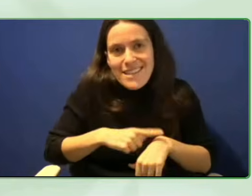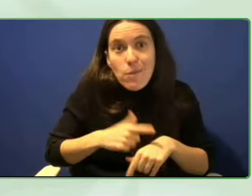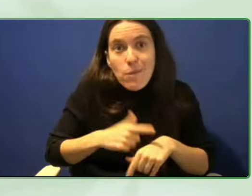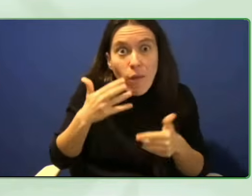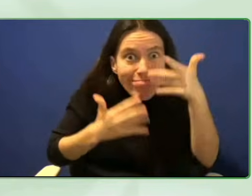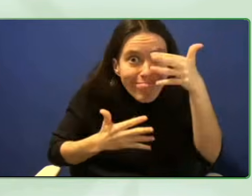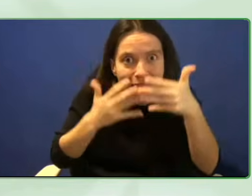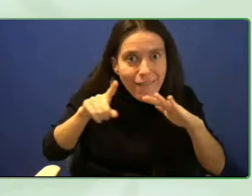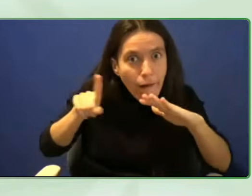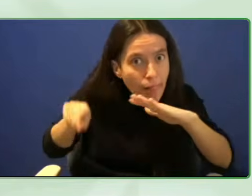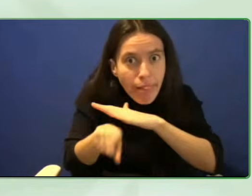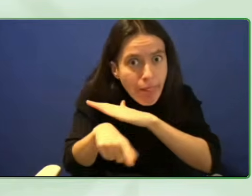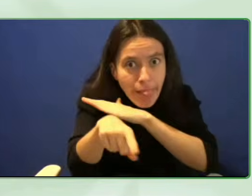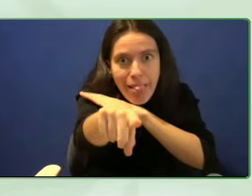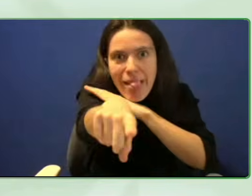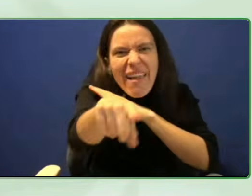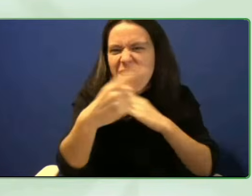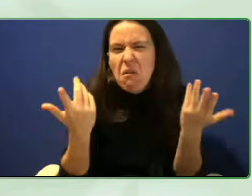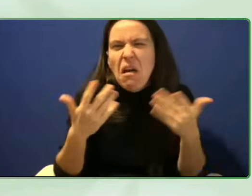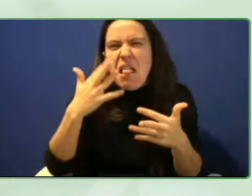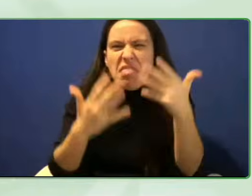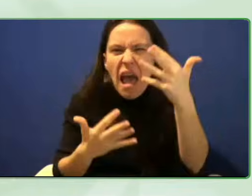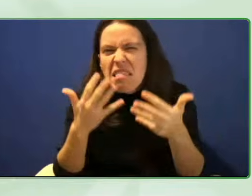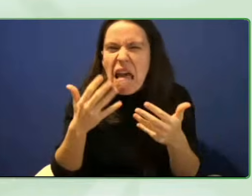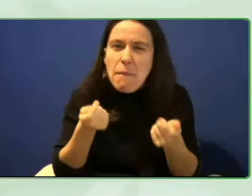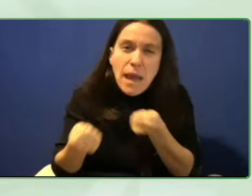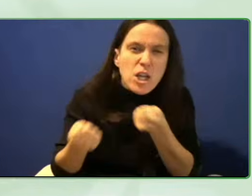of data management paperwork.